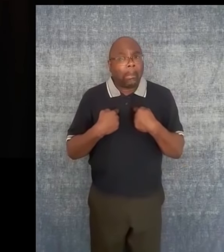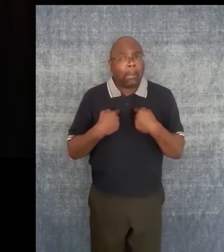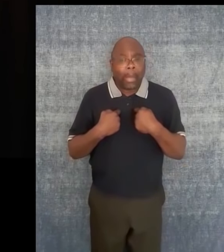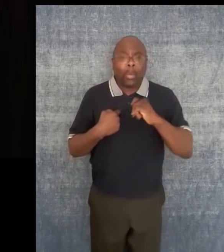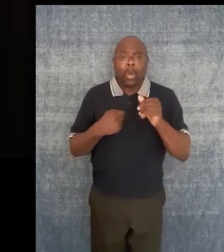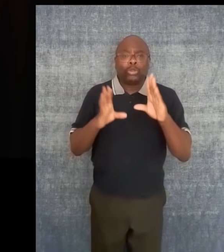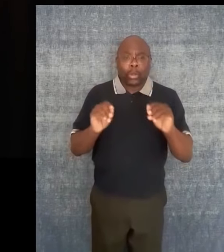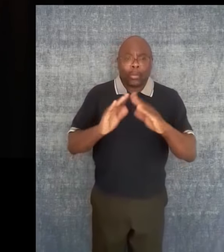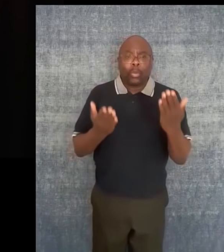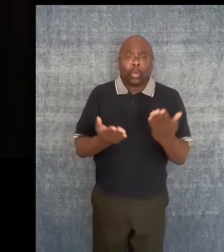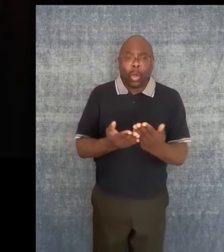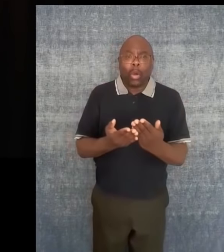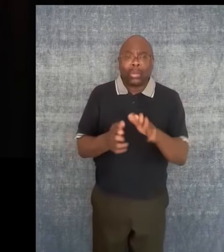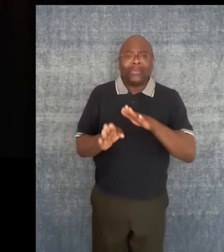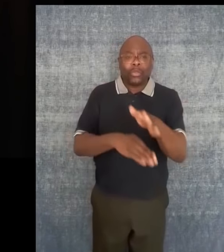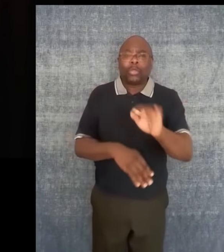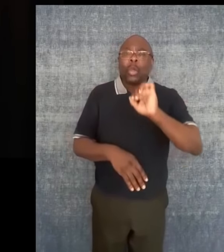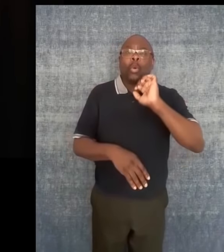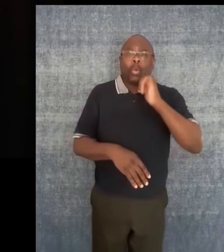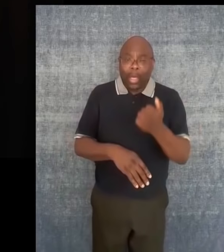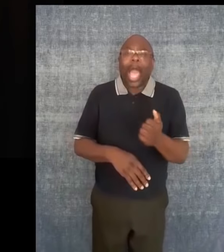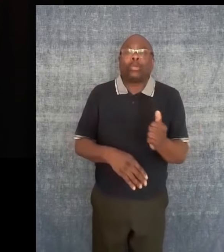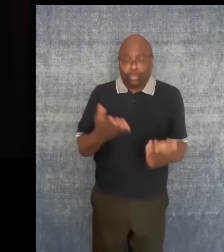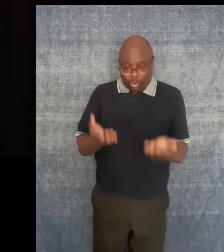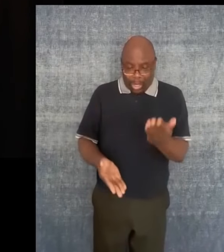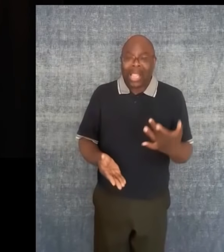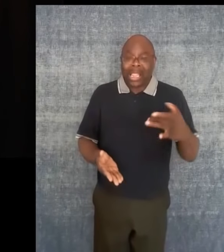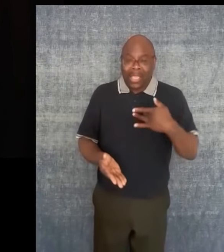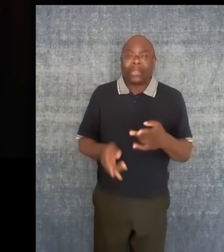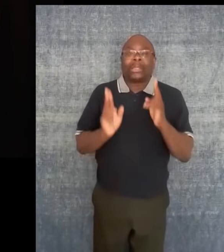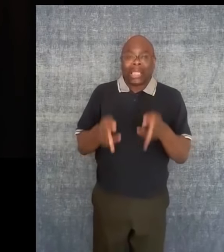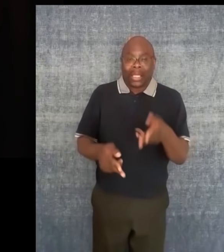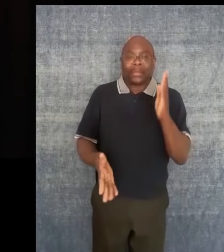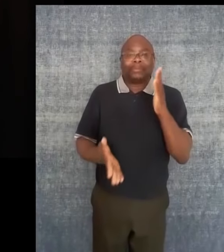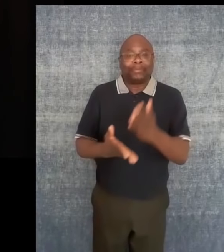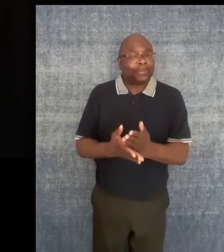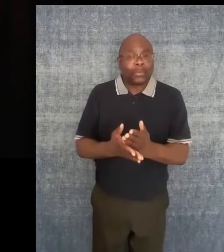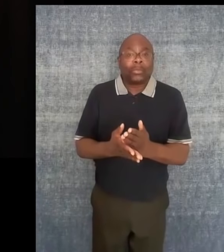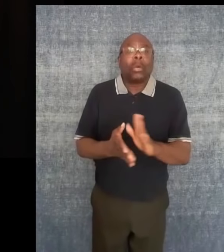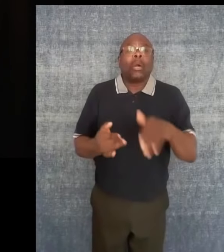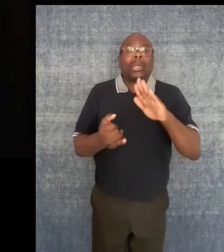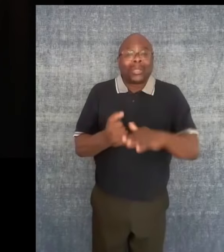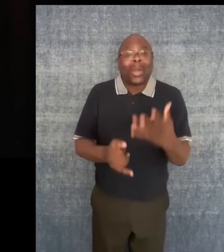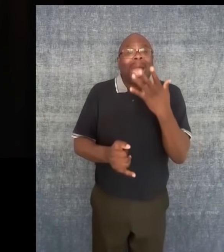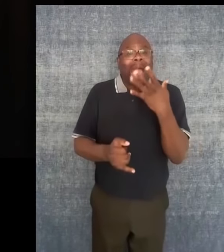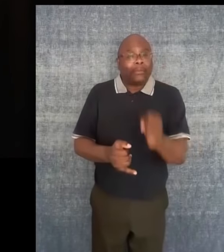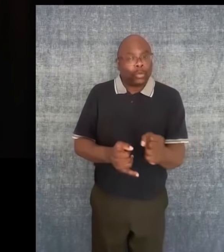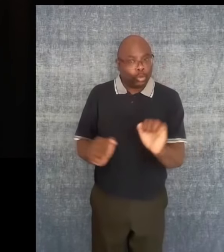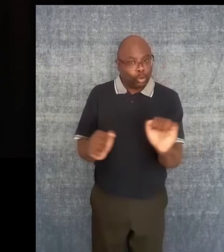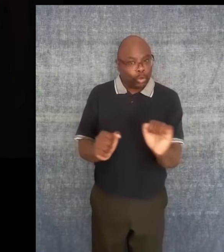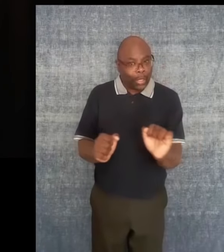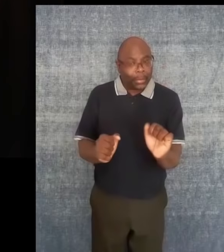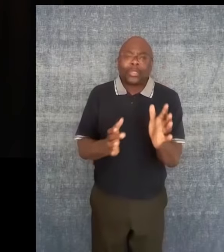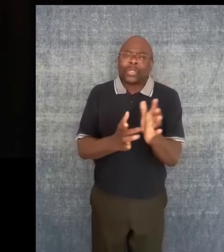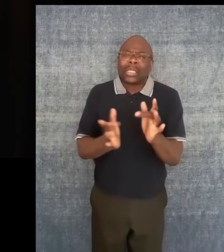will stop the world one day, and he will judge the living and the dead, but not until he has to.